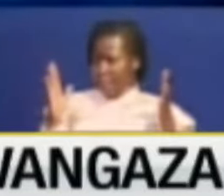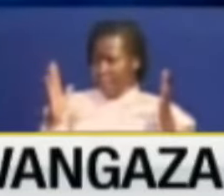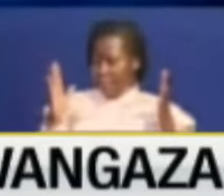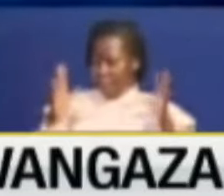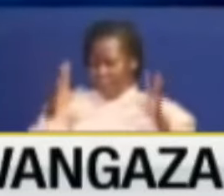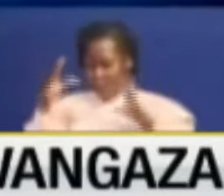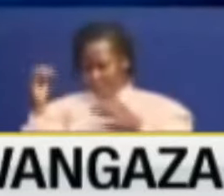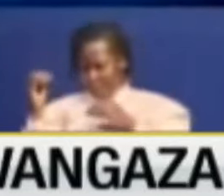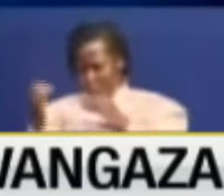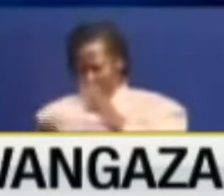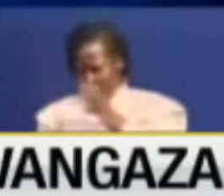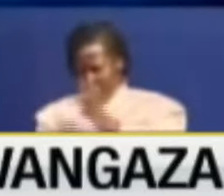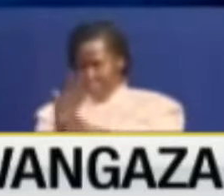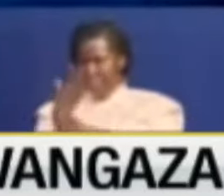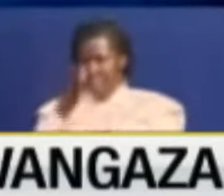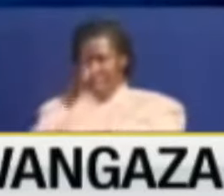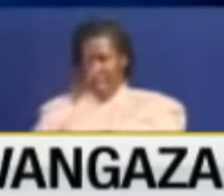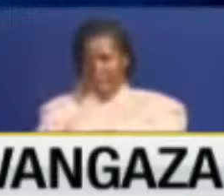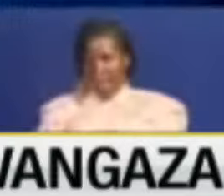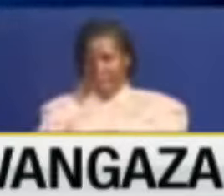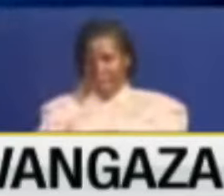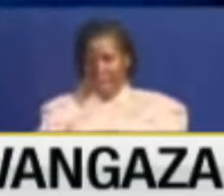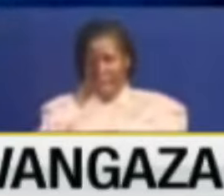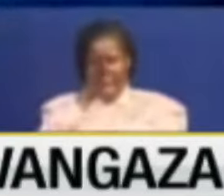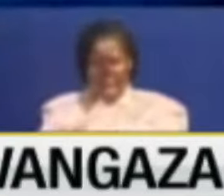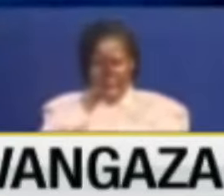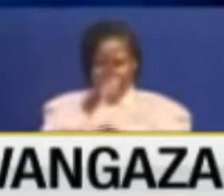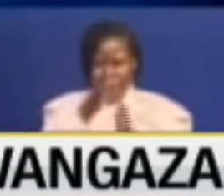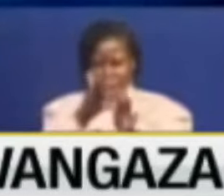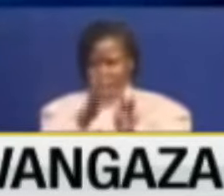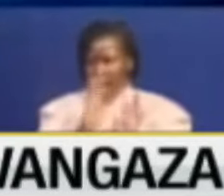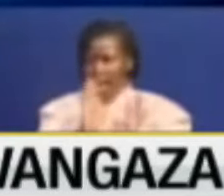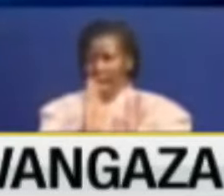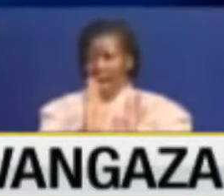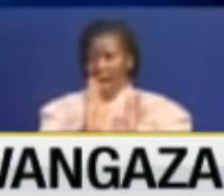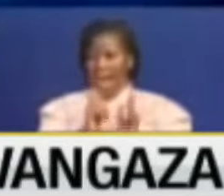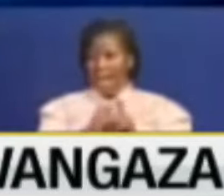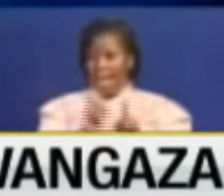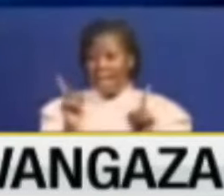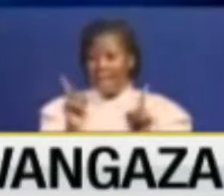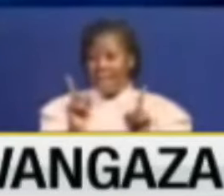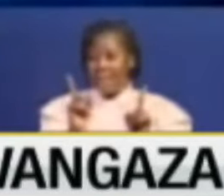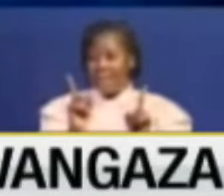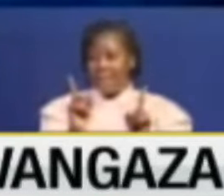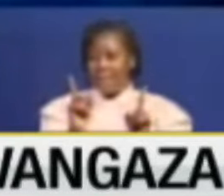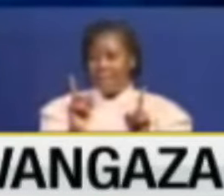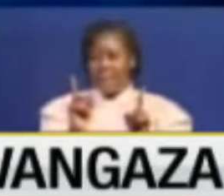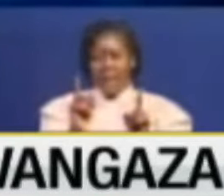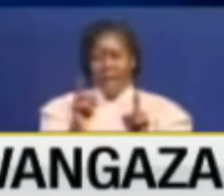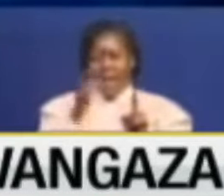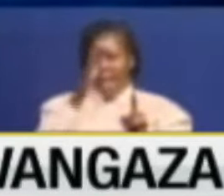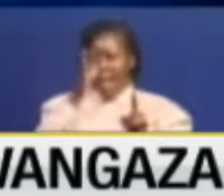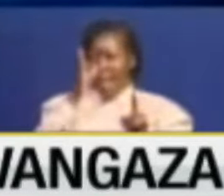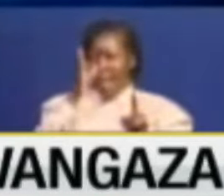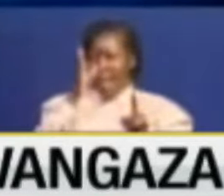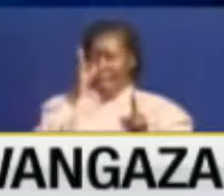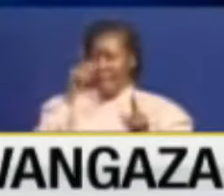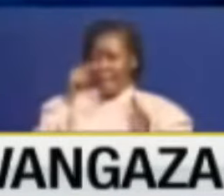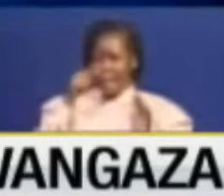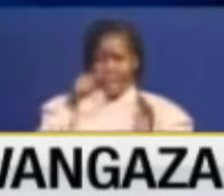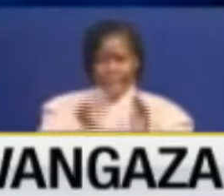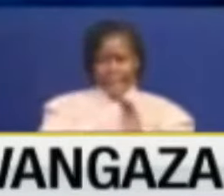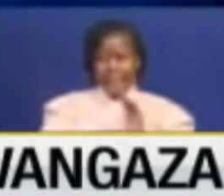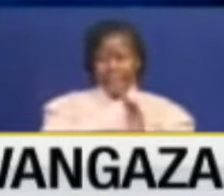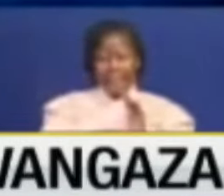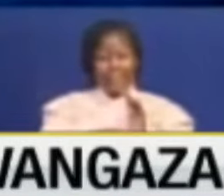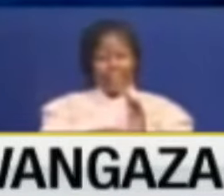and created lies. Not just the ordinary lie, Honorable Senators, but pathological lies. And a